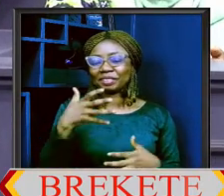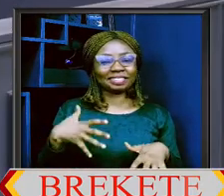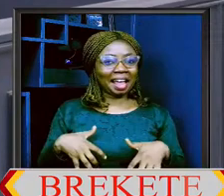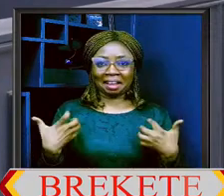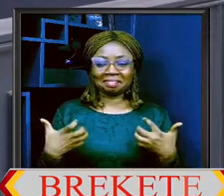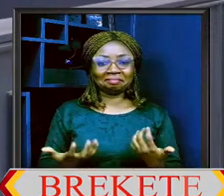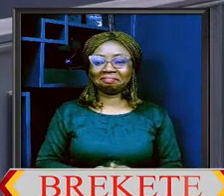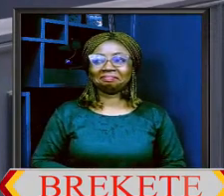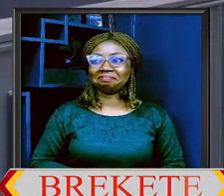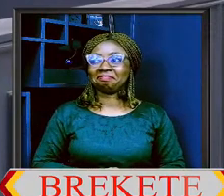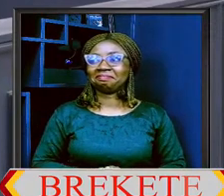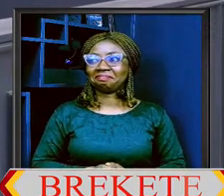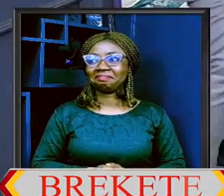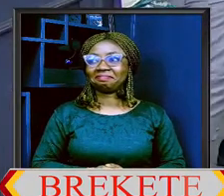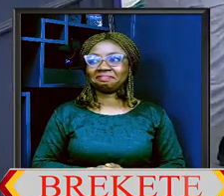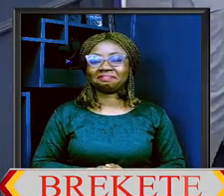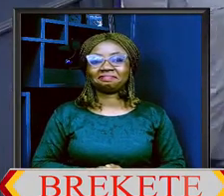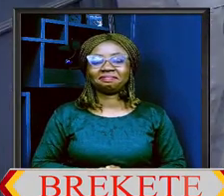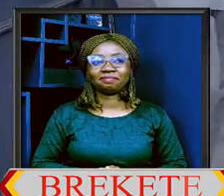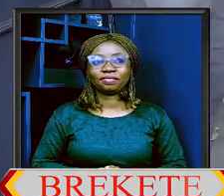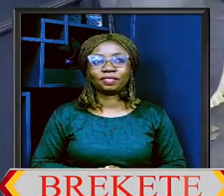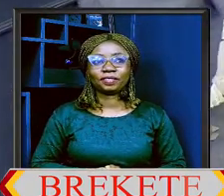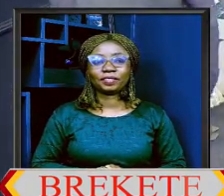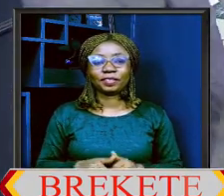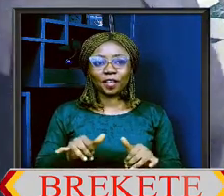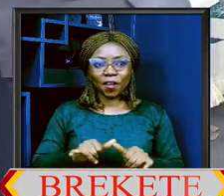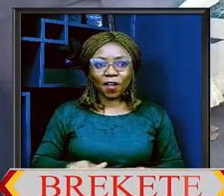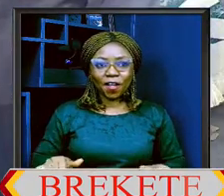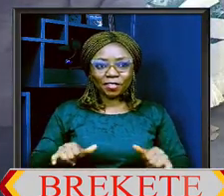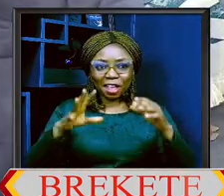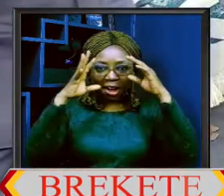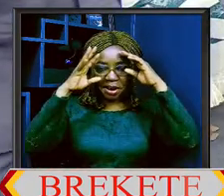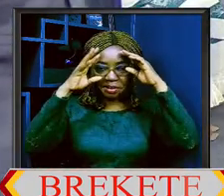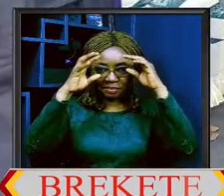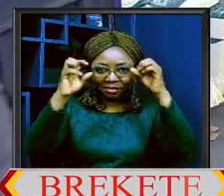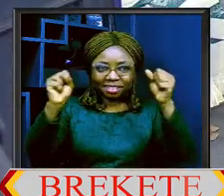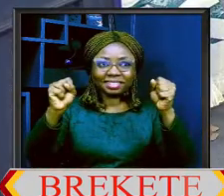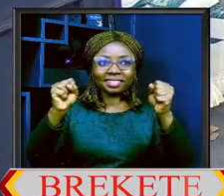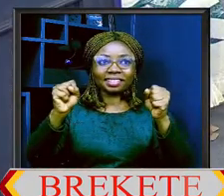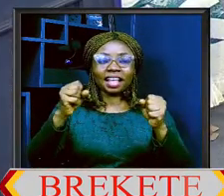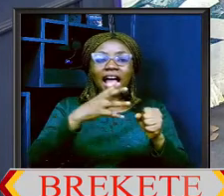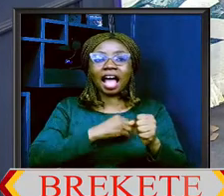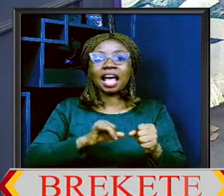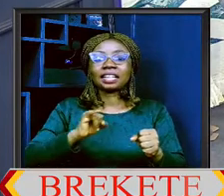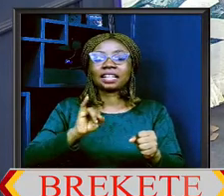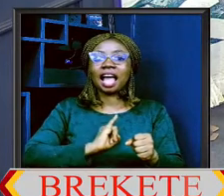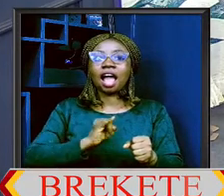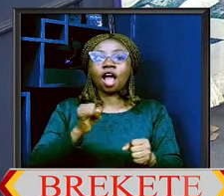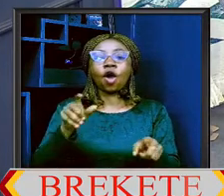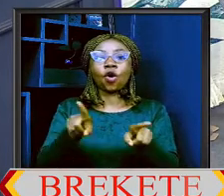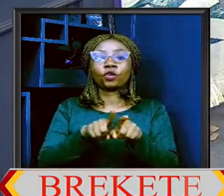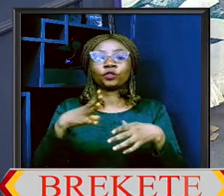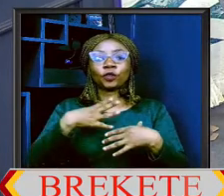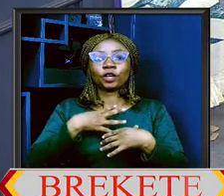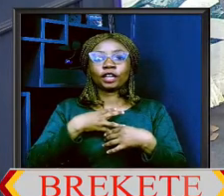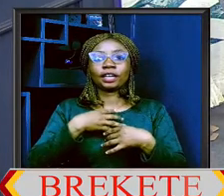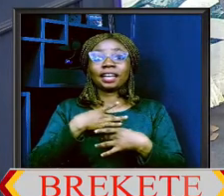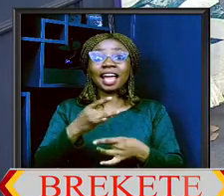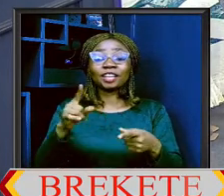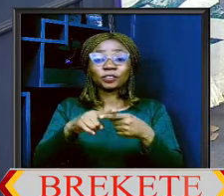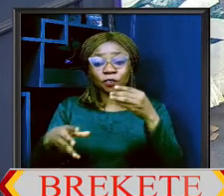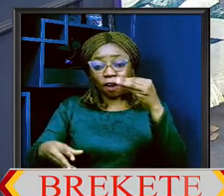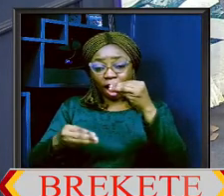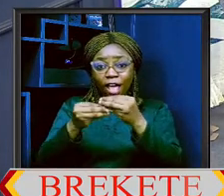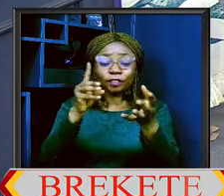sir yeah ordinary president and I would also like to add doctor to